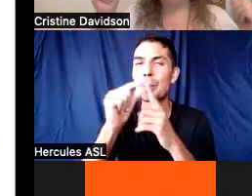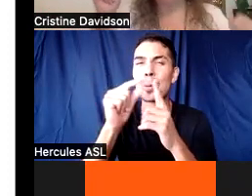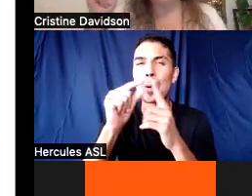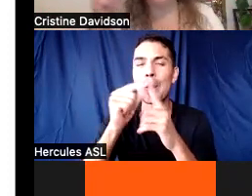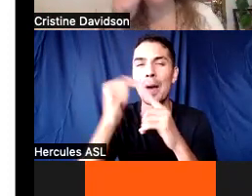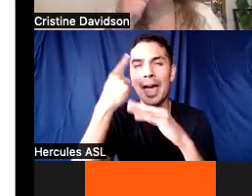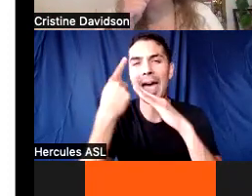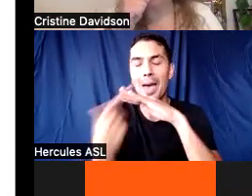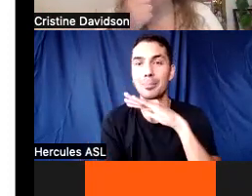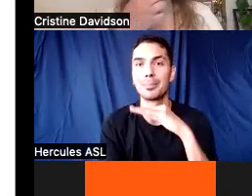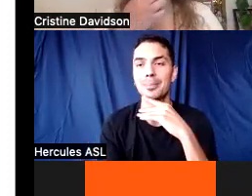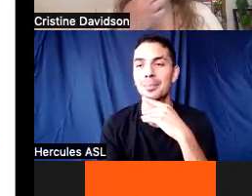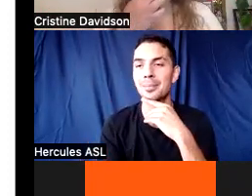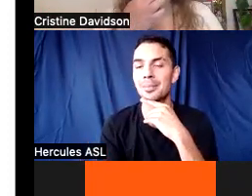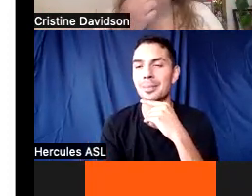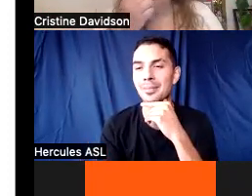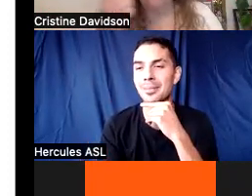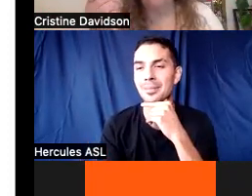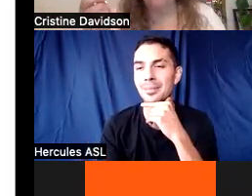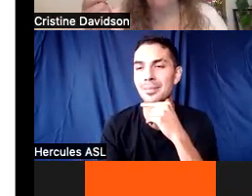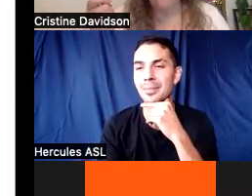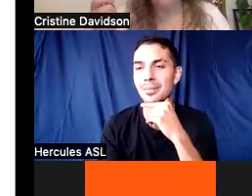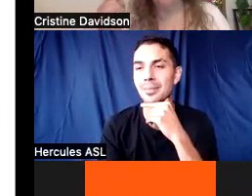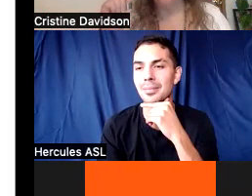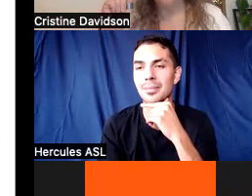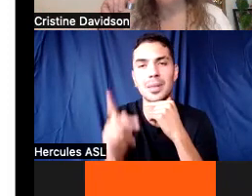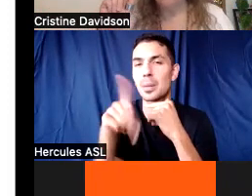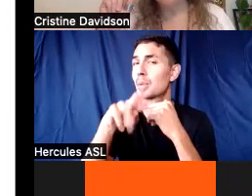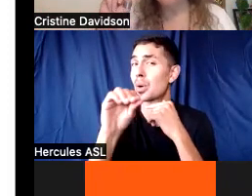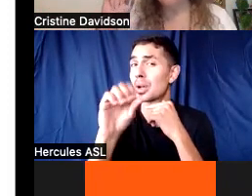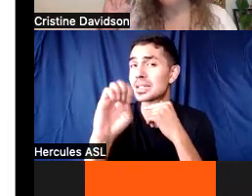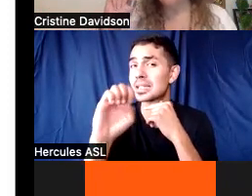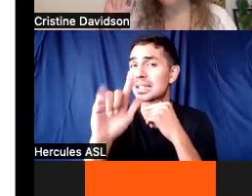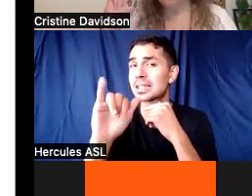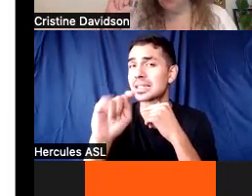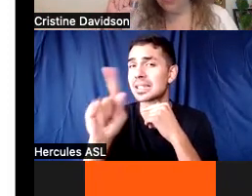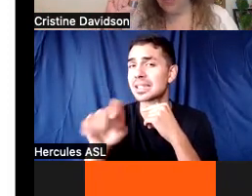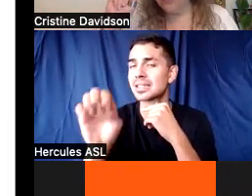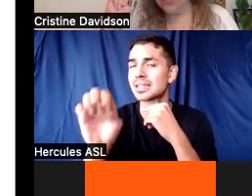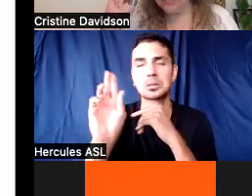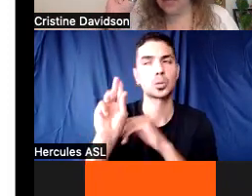Oh, it's going to make me crazy. Ostracize. No. When you have to